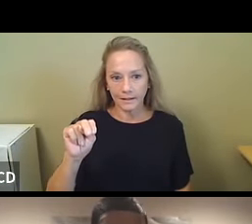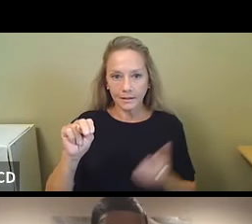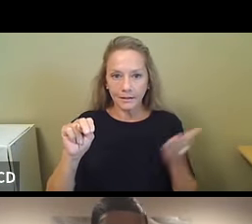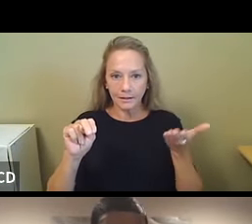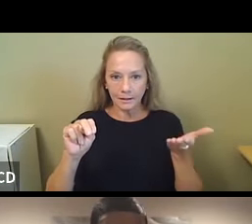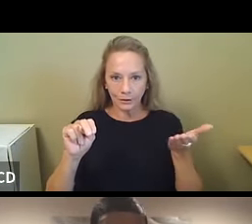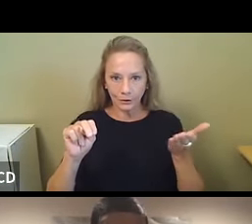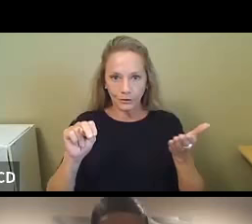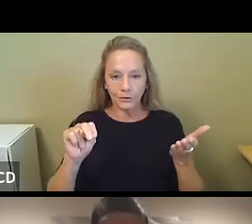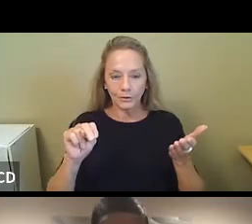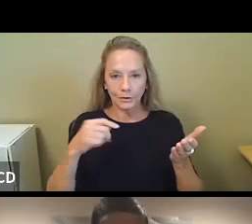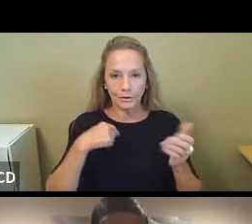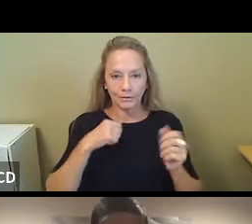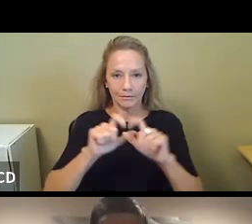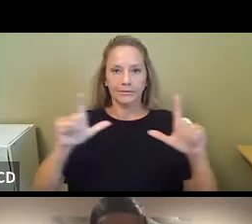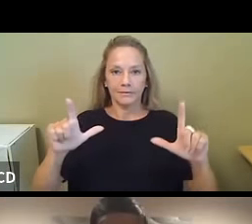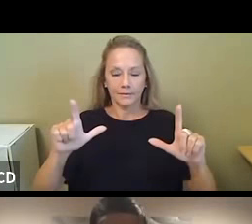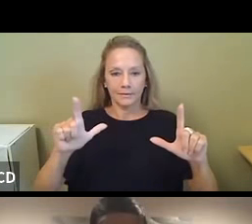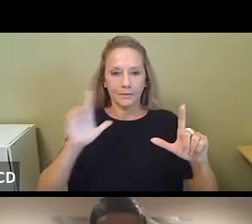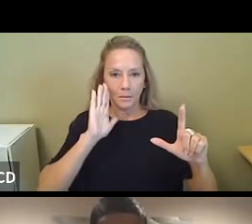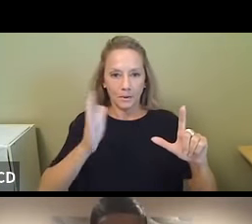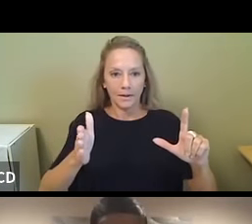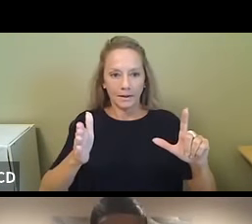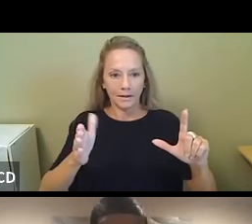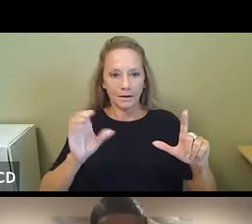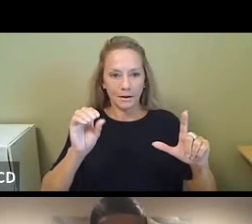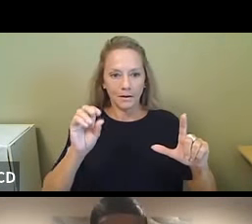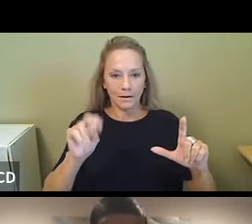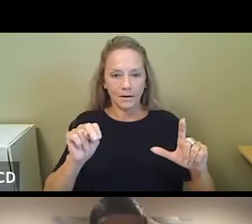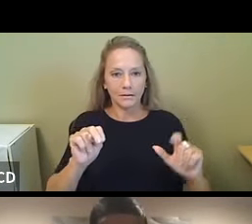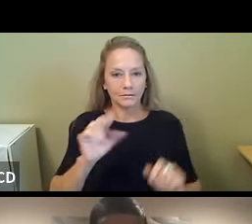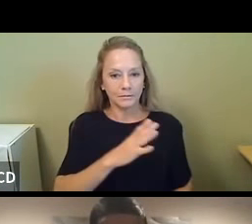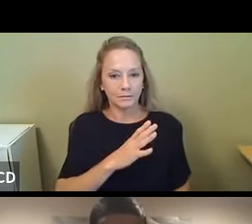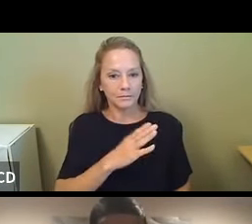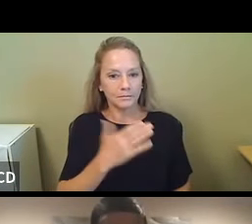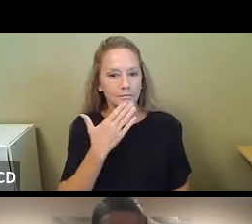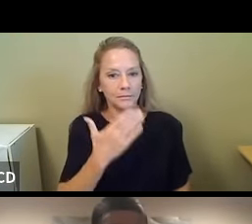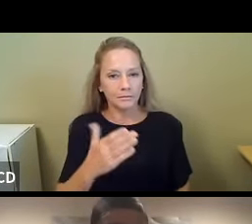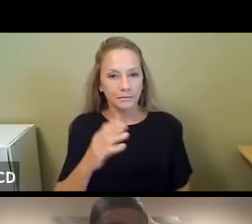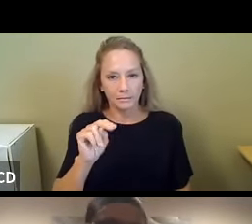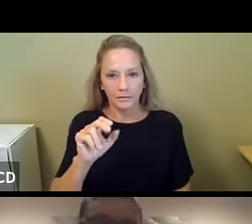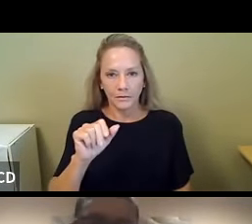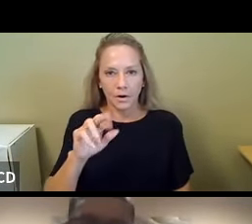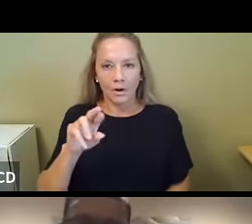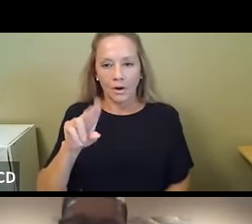President, now we'll turn my camera on shortly. Thank you.